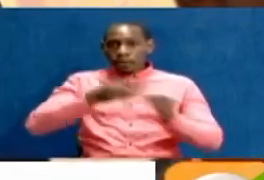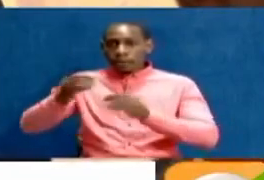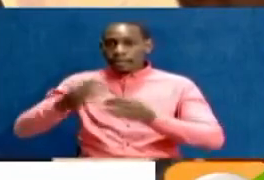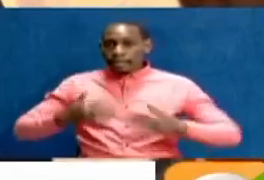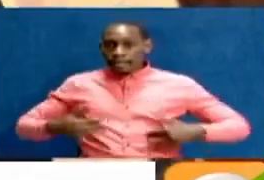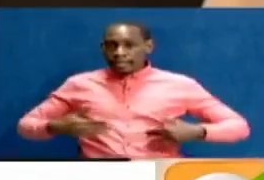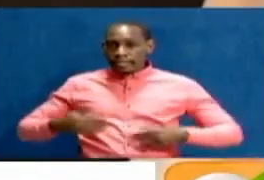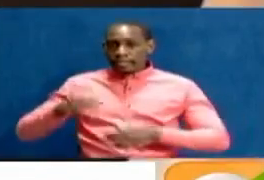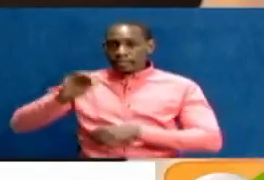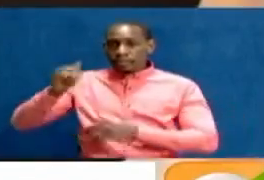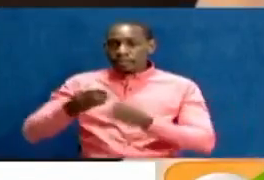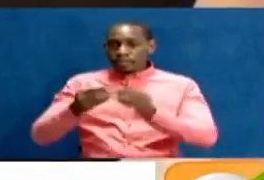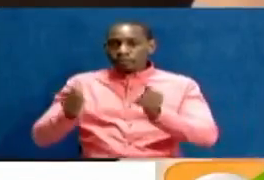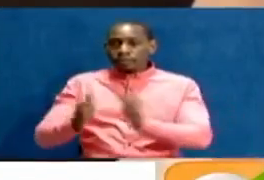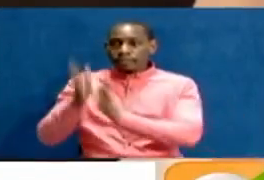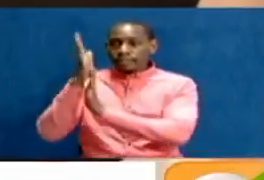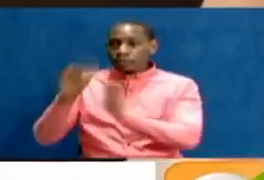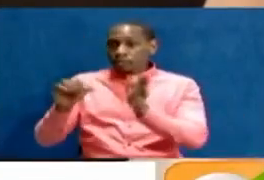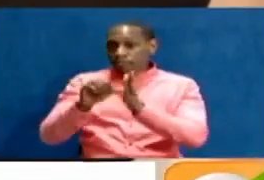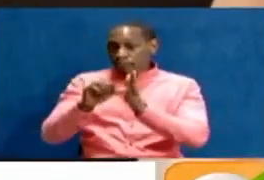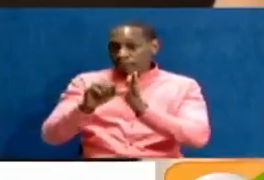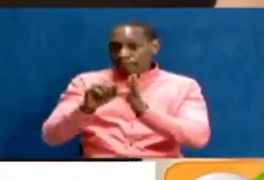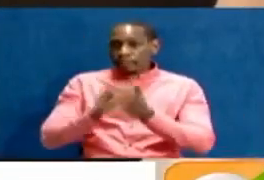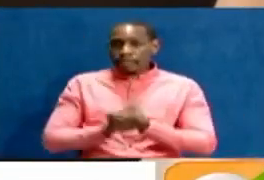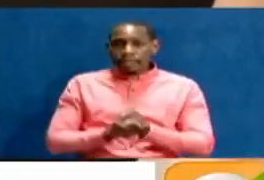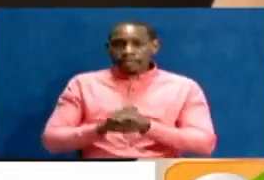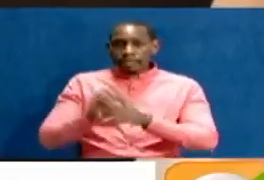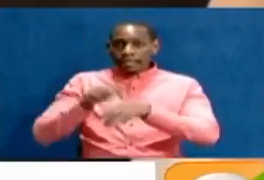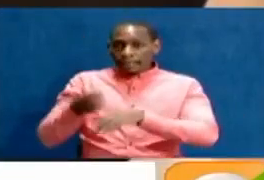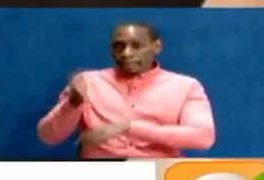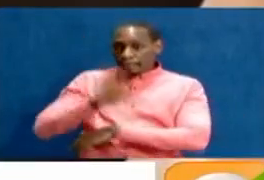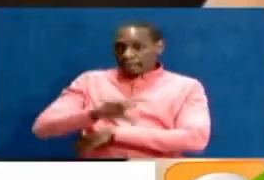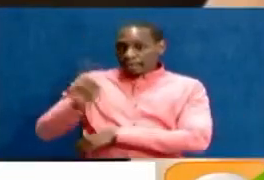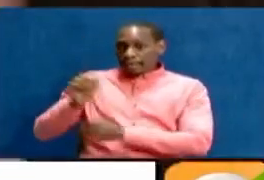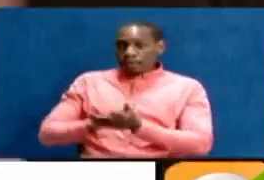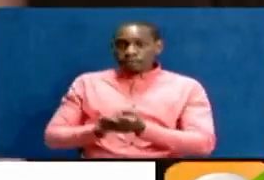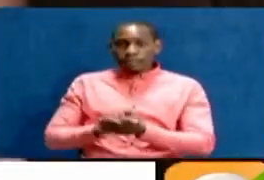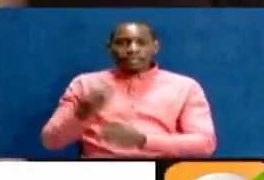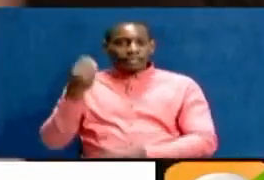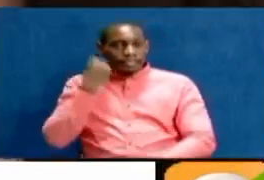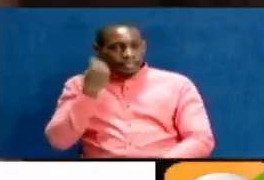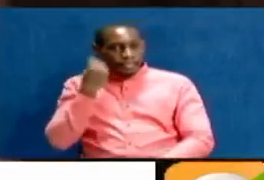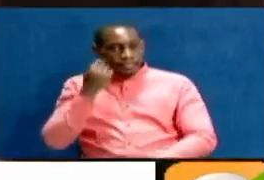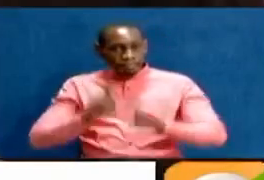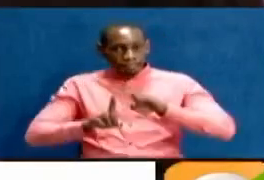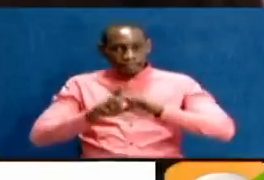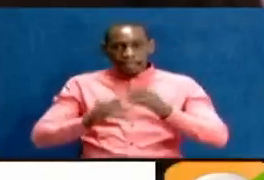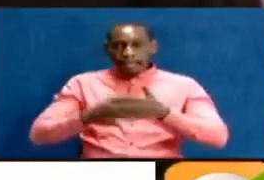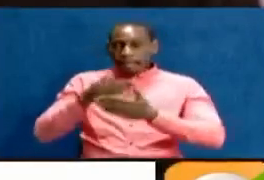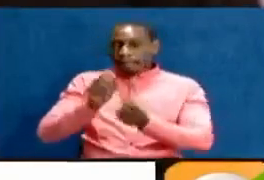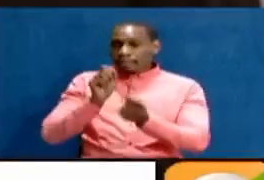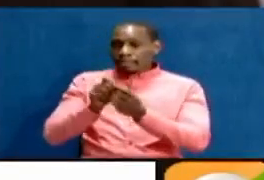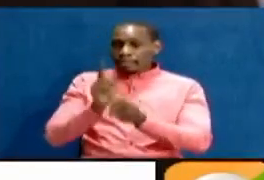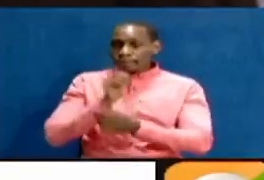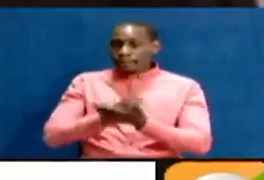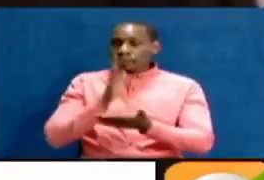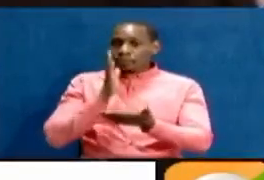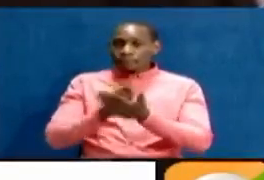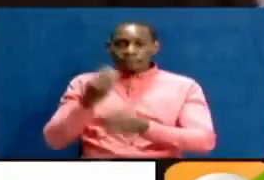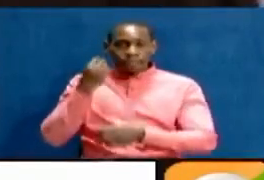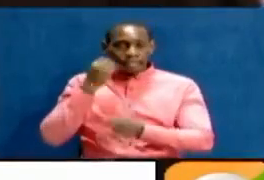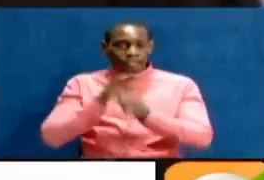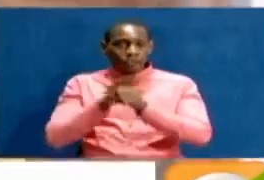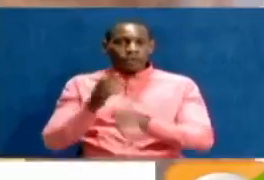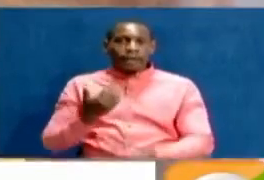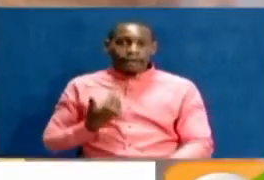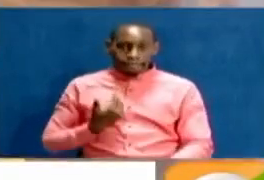County to address an insecurity situation there. On his return, he fell ill, and following tests, he was confirmed to